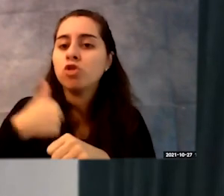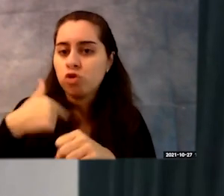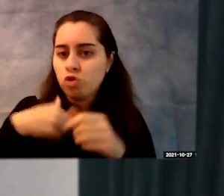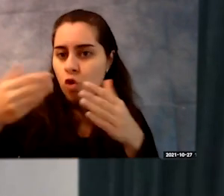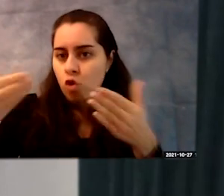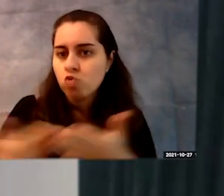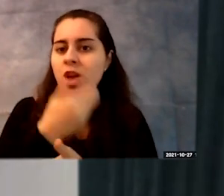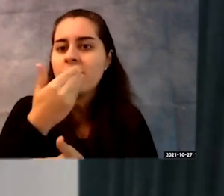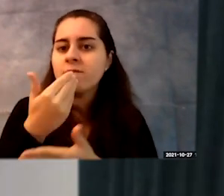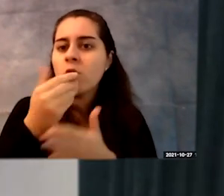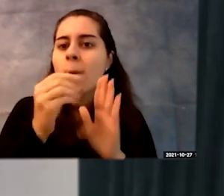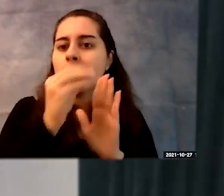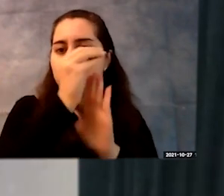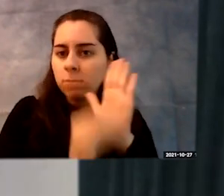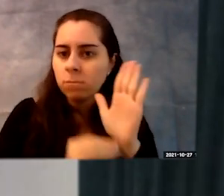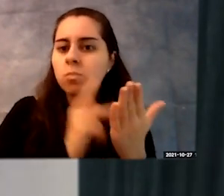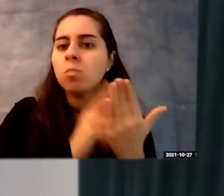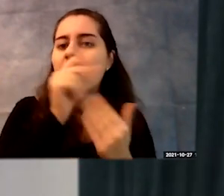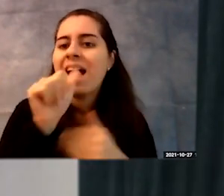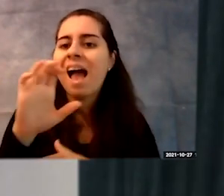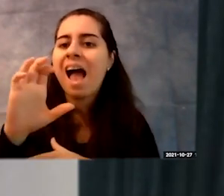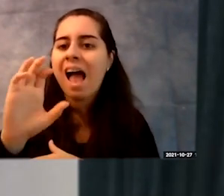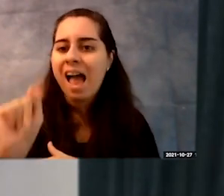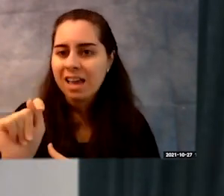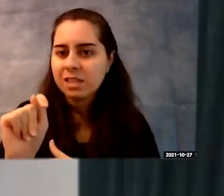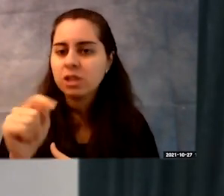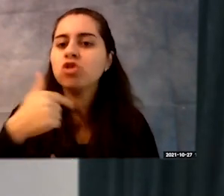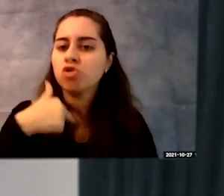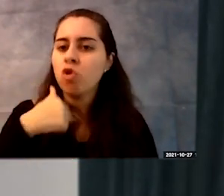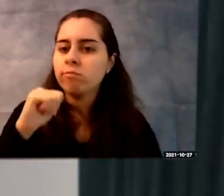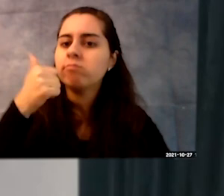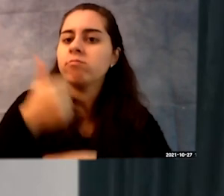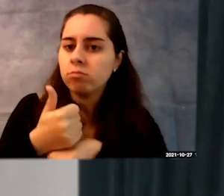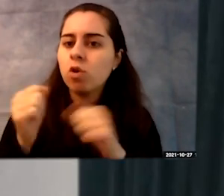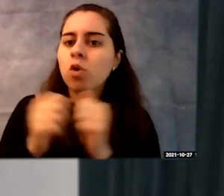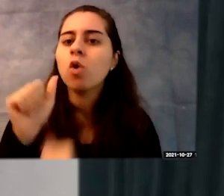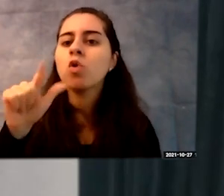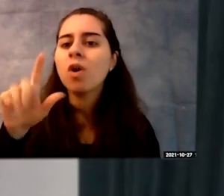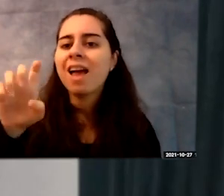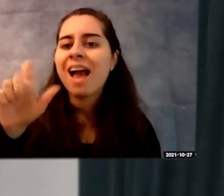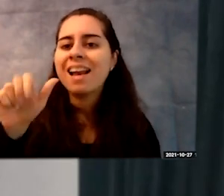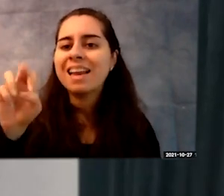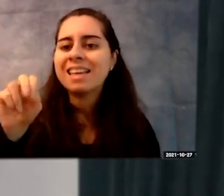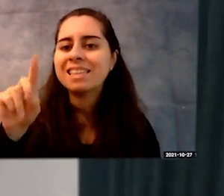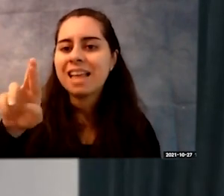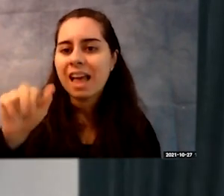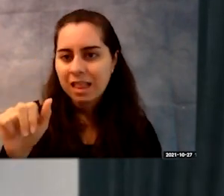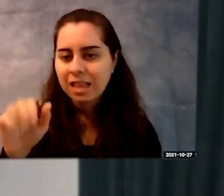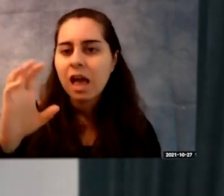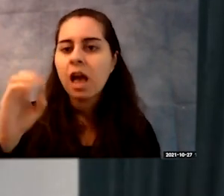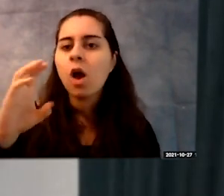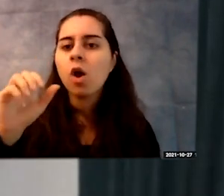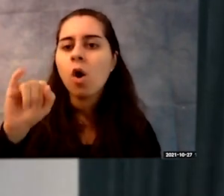Rico Self-Determination Act of 2021, with Alexandria Ocasio-Cortez and more than